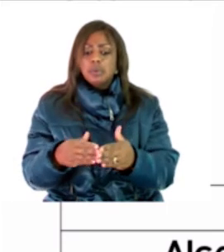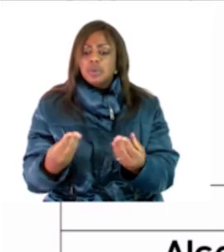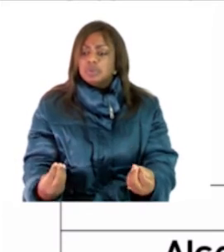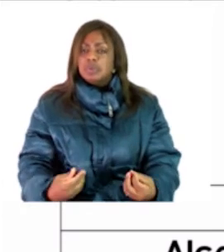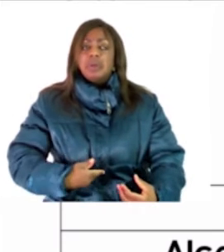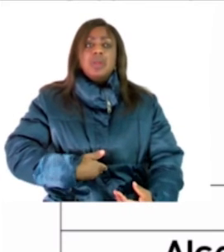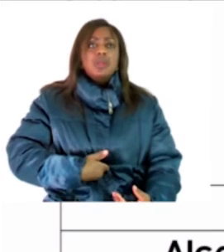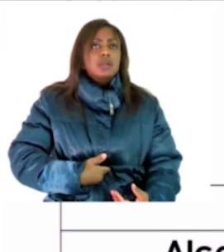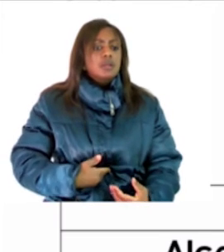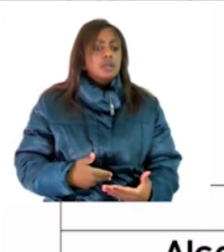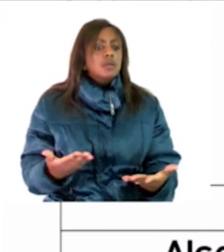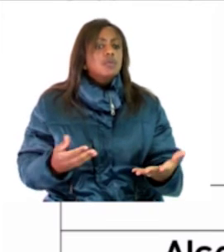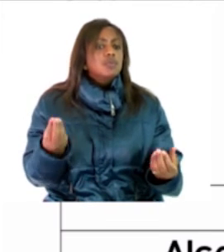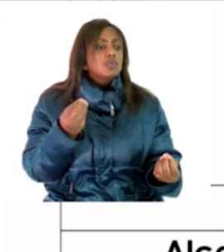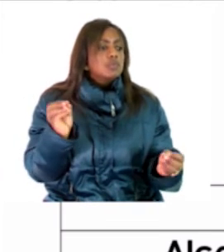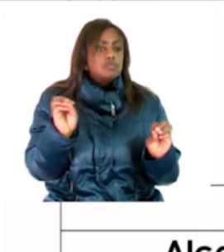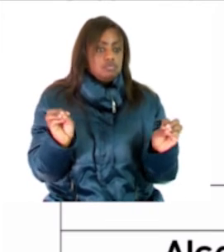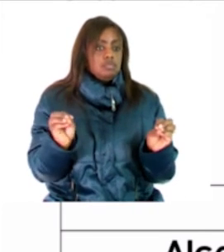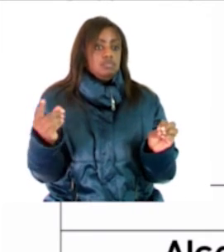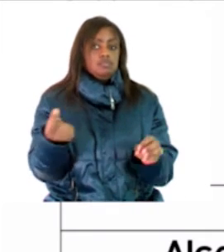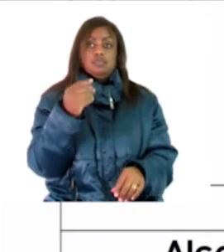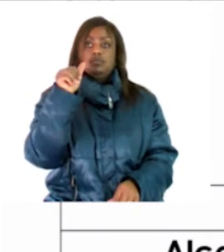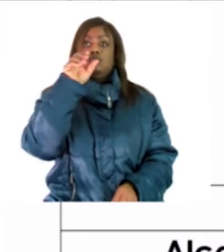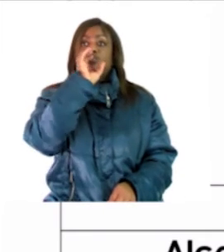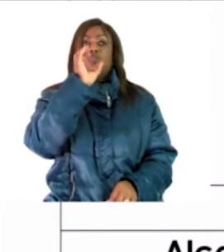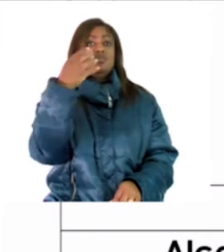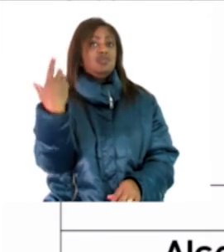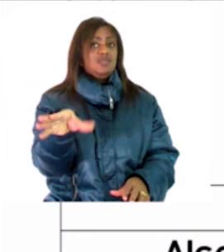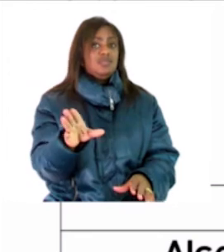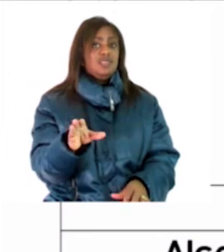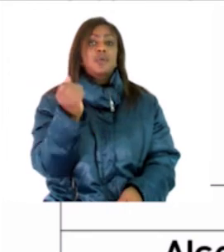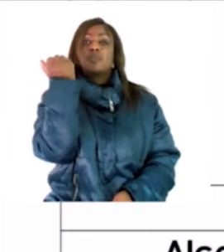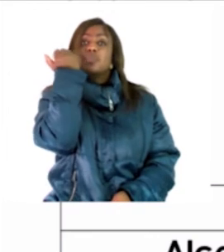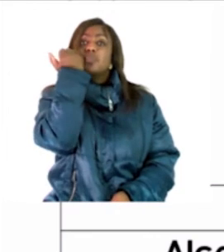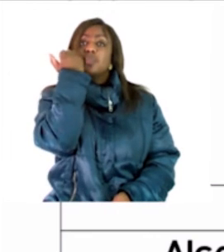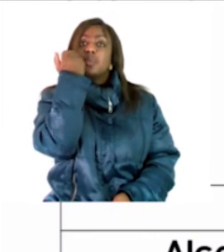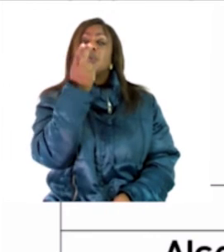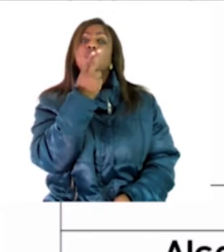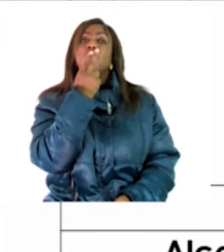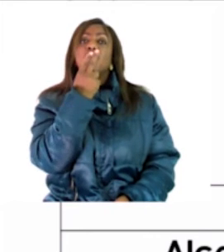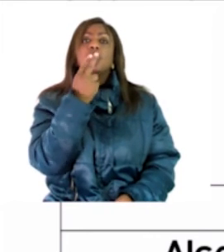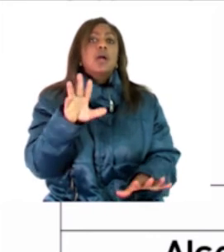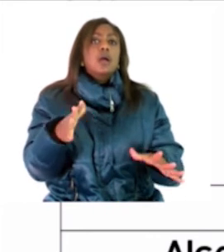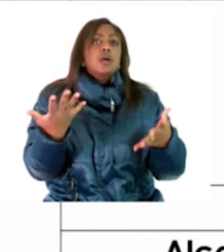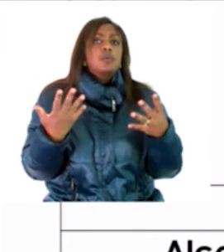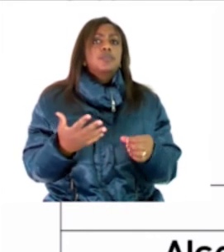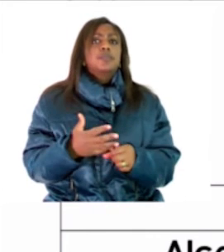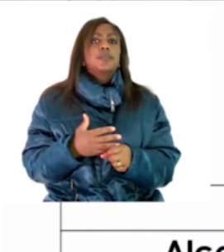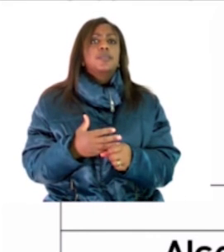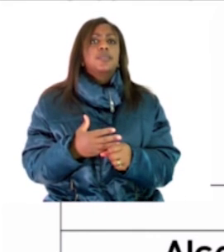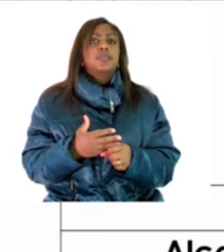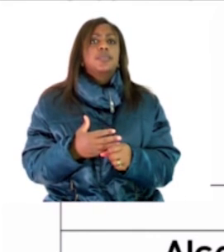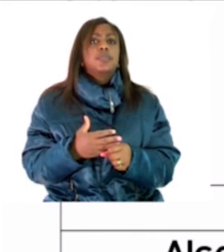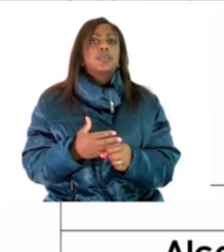alcohol as far as money is concerned. Let's look at tobacco. How does tobacco affect